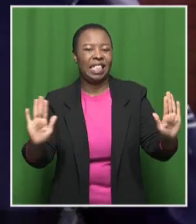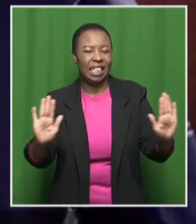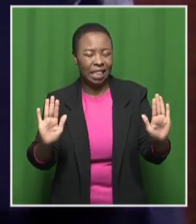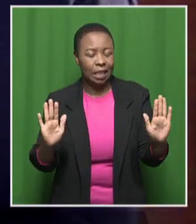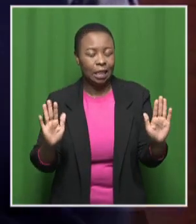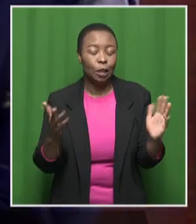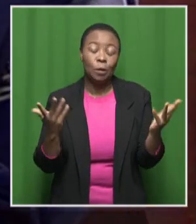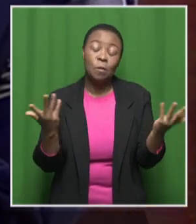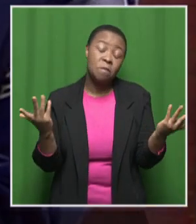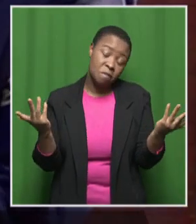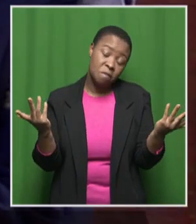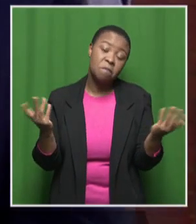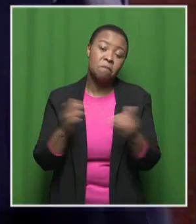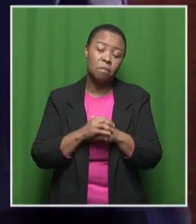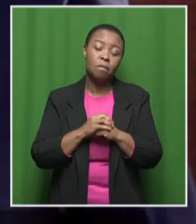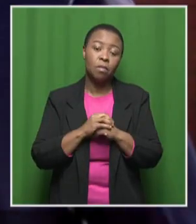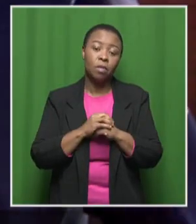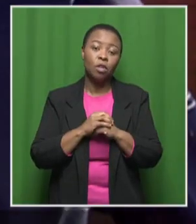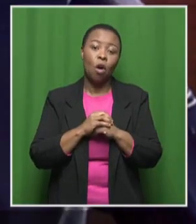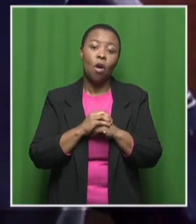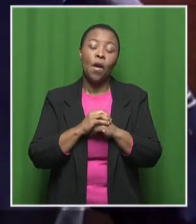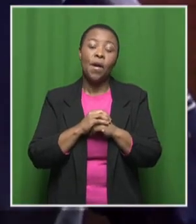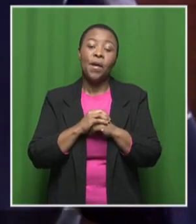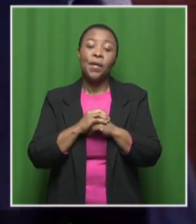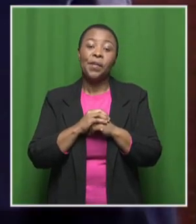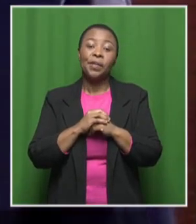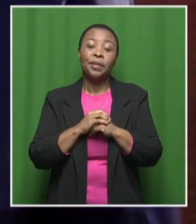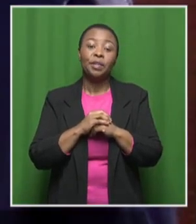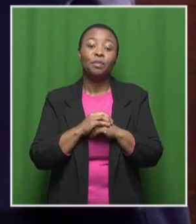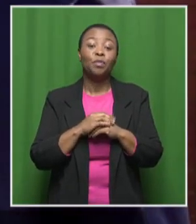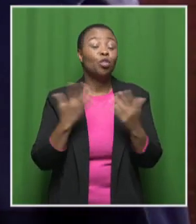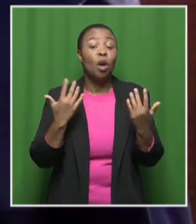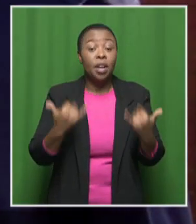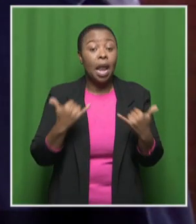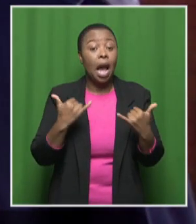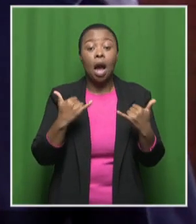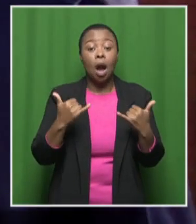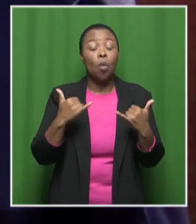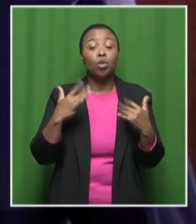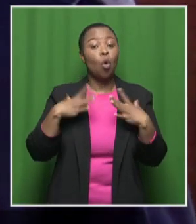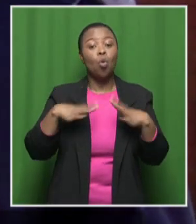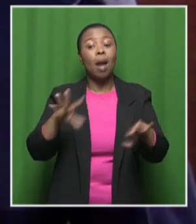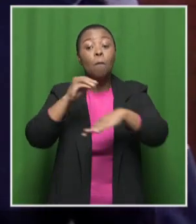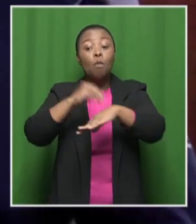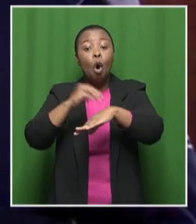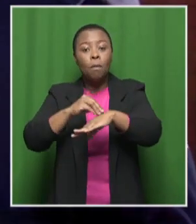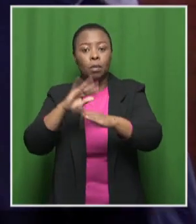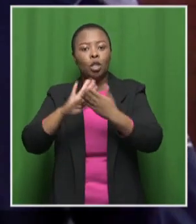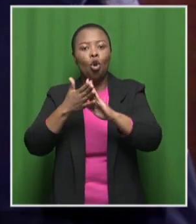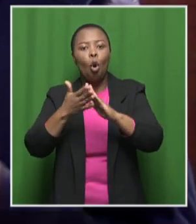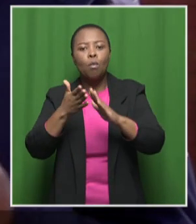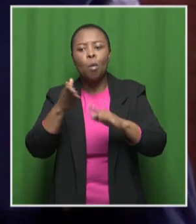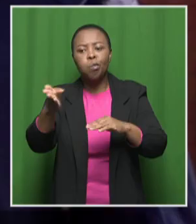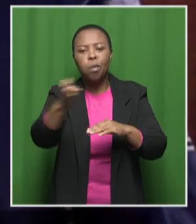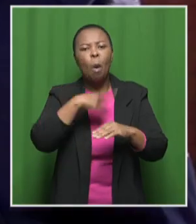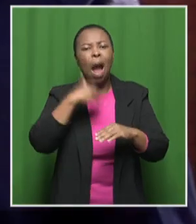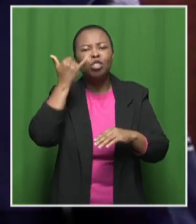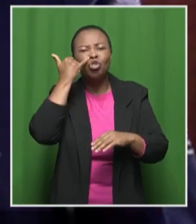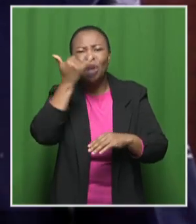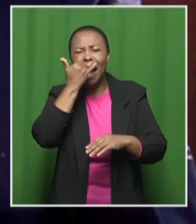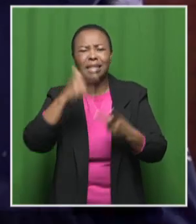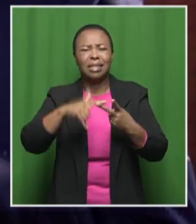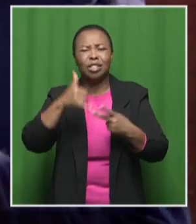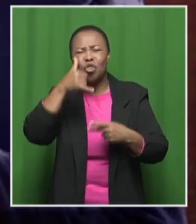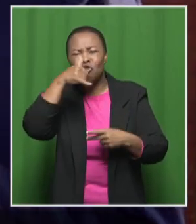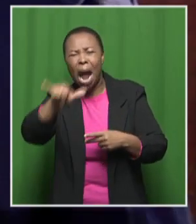So that we don't have this the problems that we have in our community right now. We have a lot of drugs and crimes and